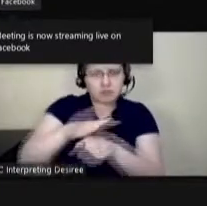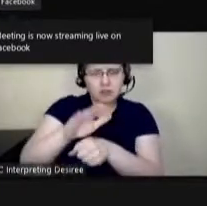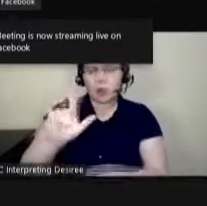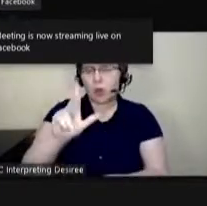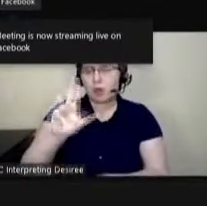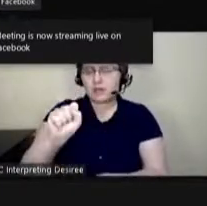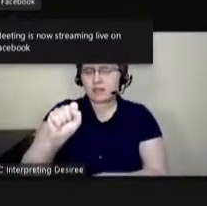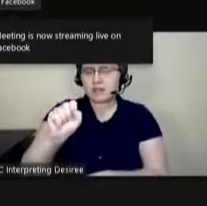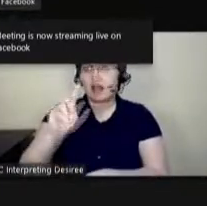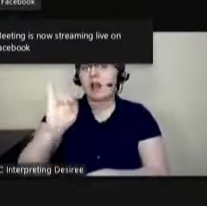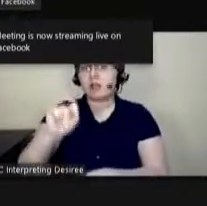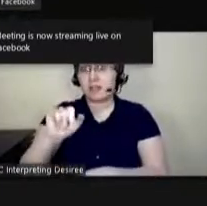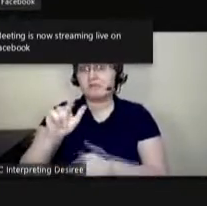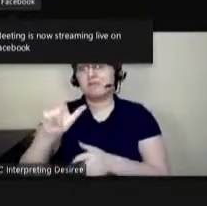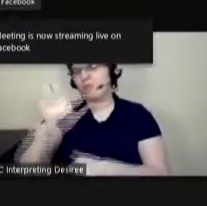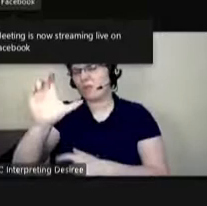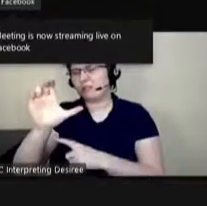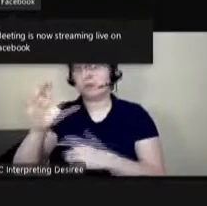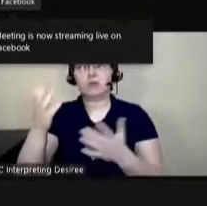what we can all expect.